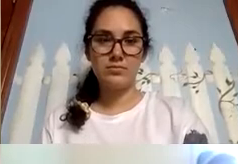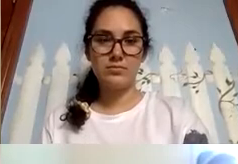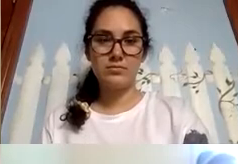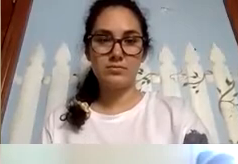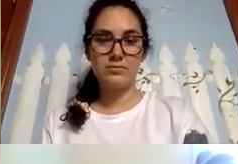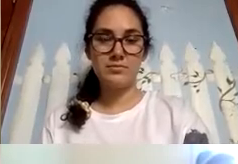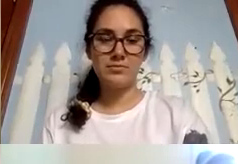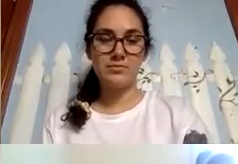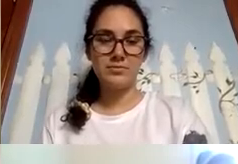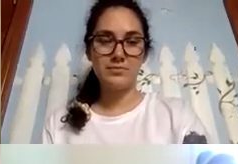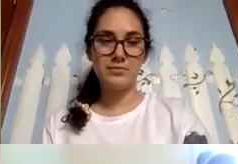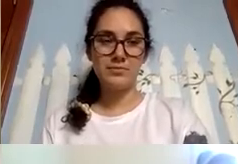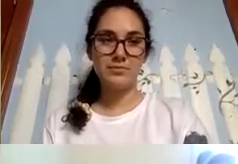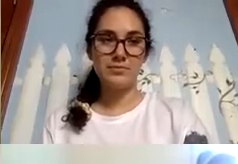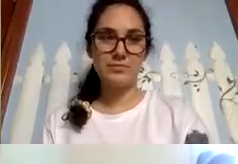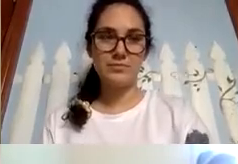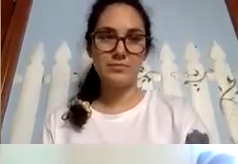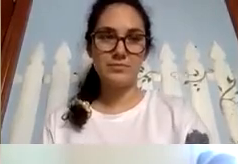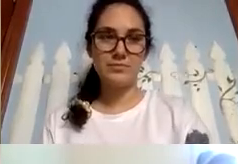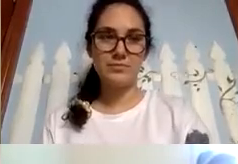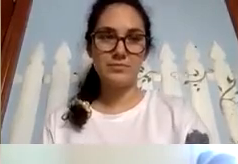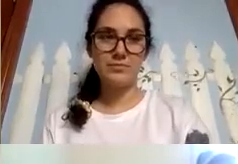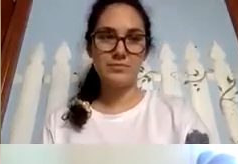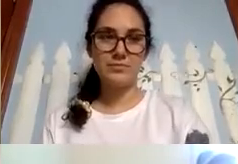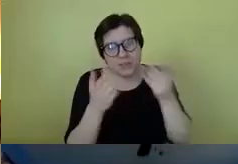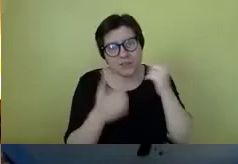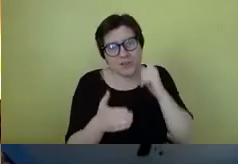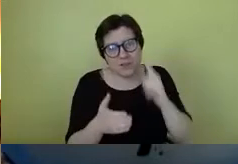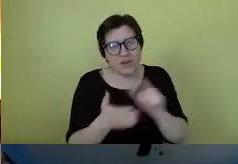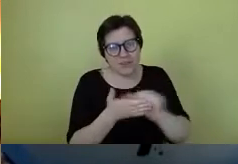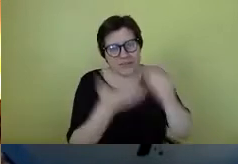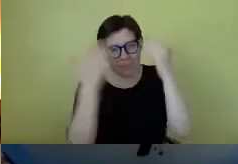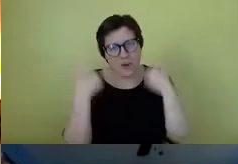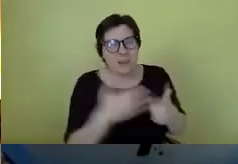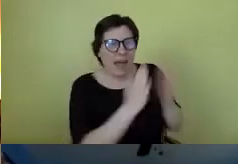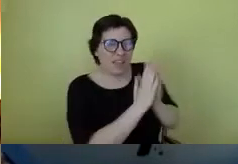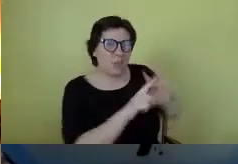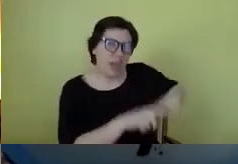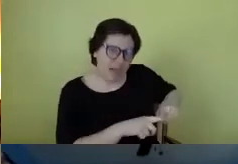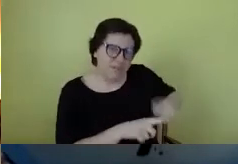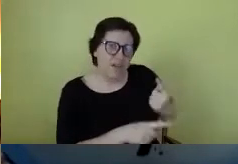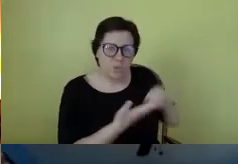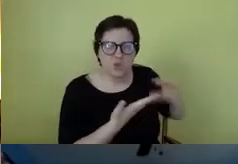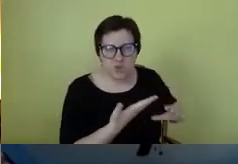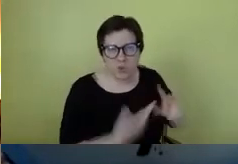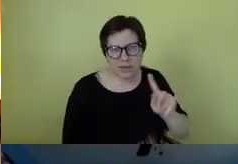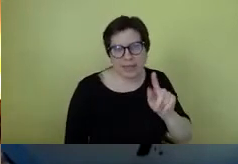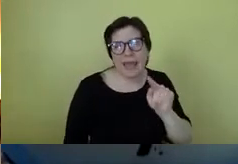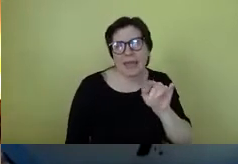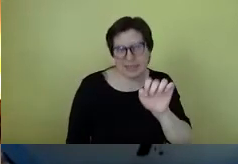opportunity. I'm actually the campus minister at St. Mary's College, and I'm asking on behalf of one of my students, Katie. And Katie